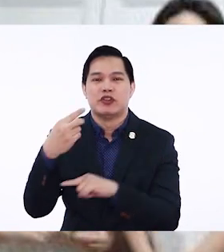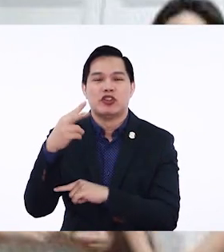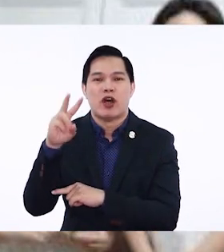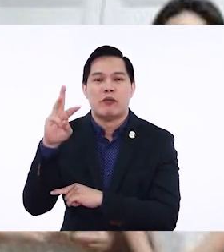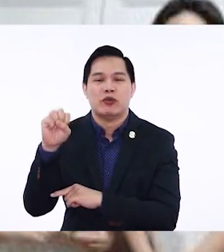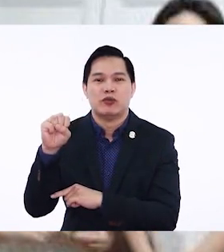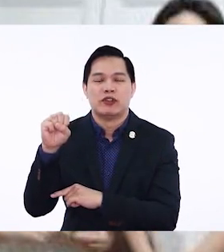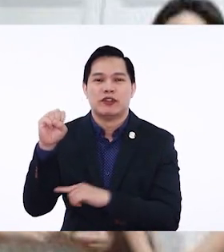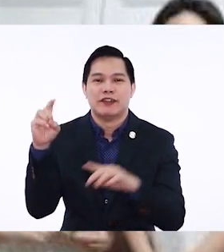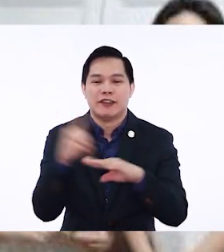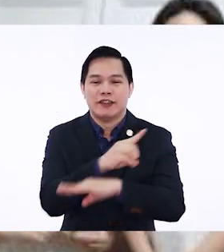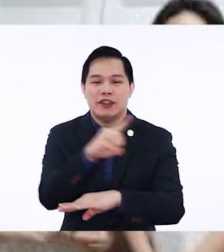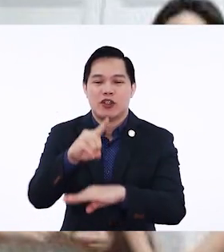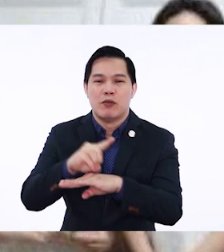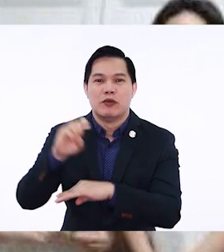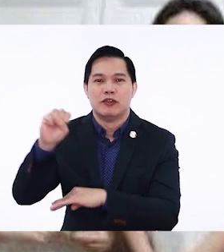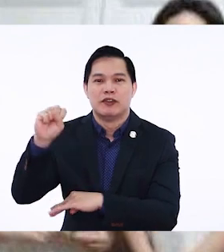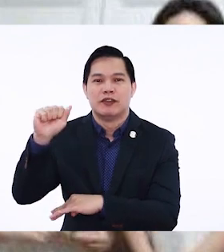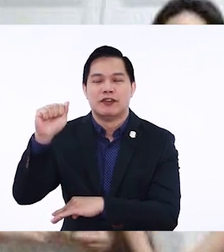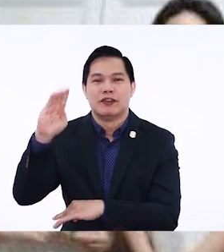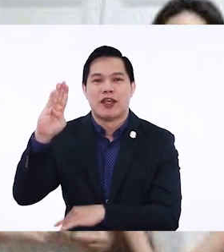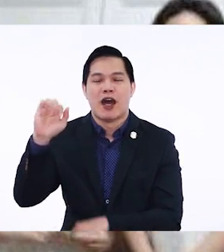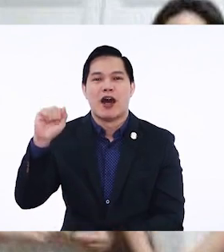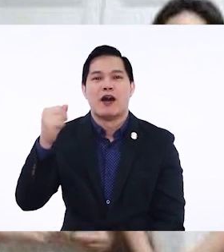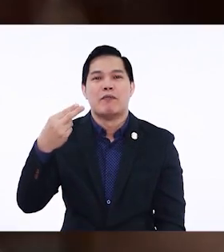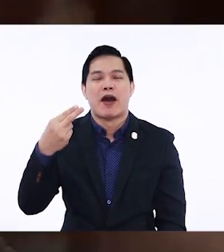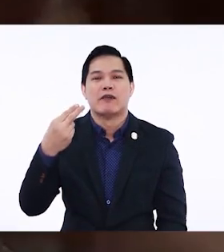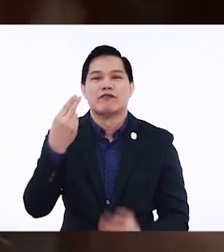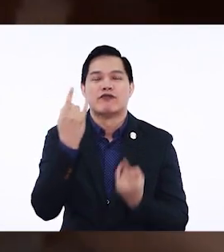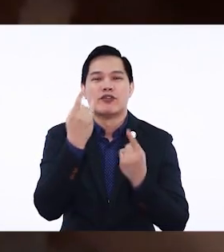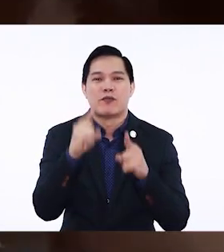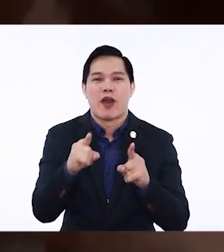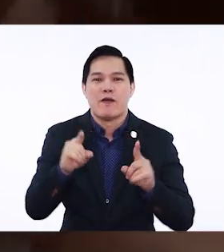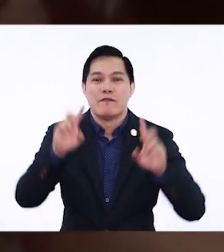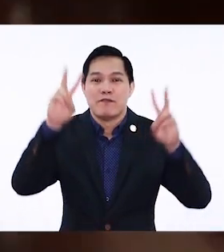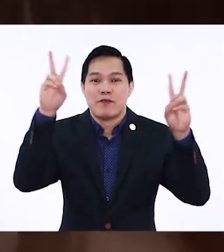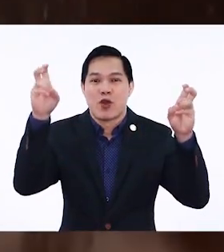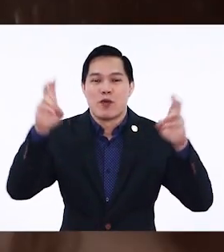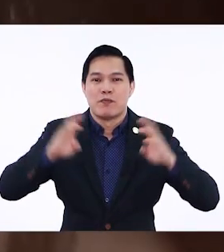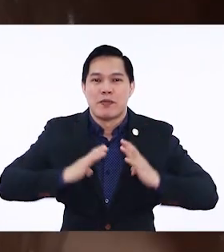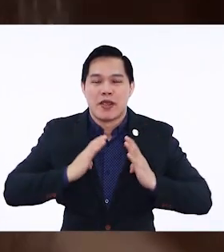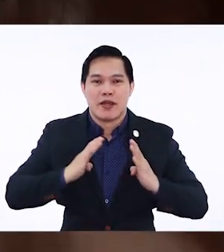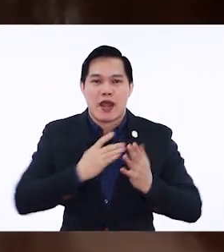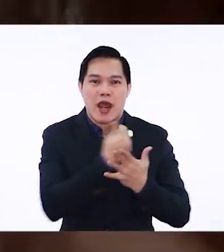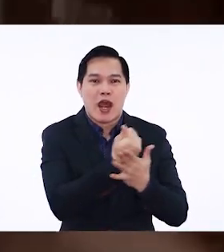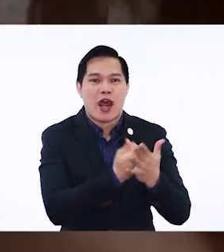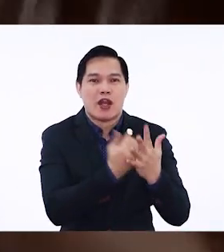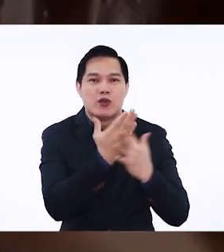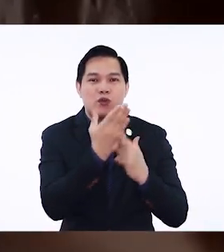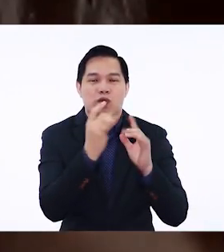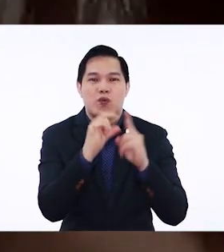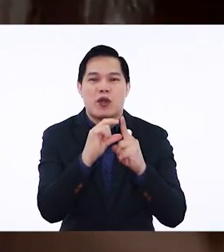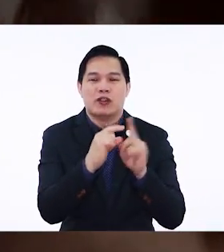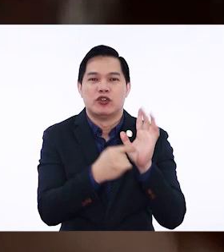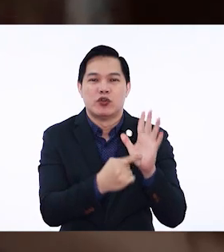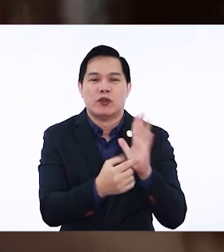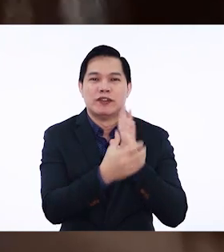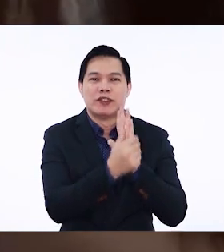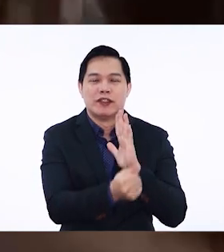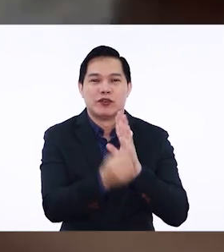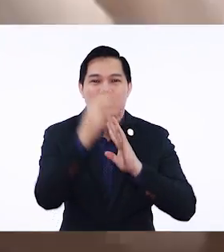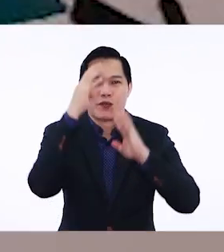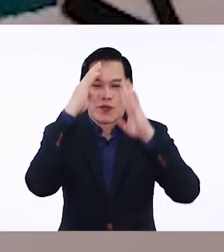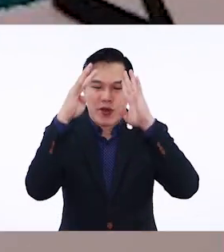the ecclesiastical district of Sabah, conducted an activity called Minhi Art Through Words. They showed their skills and